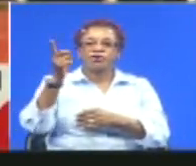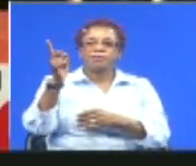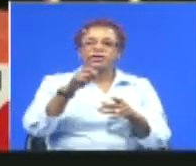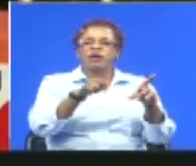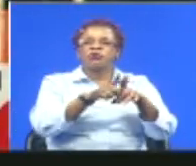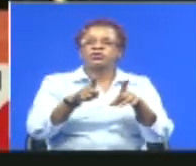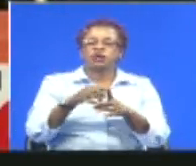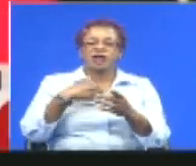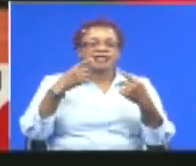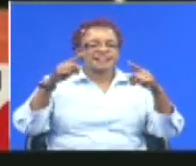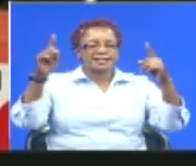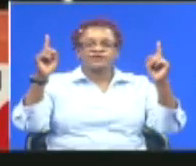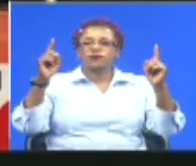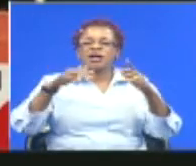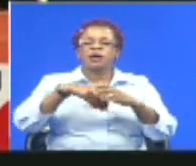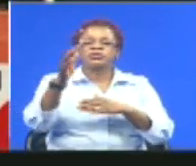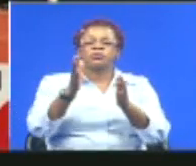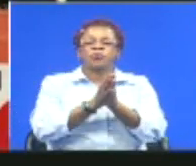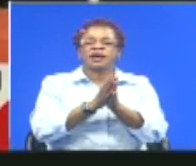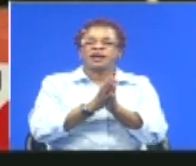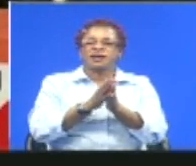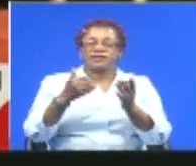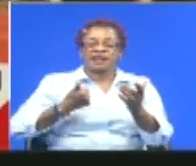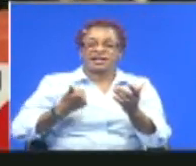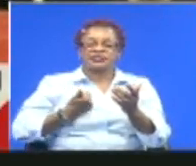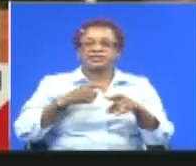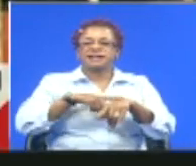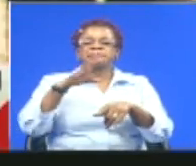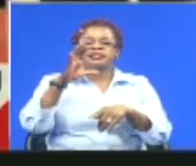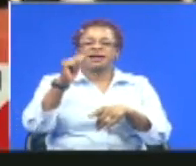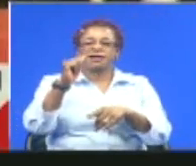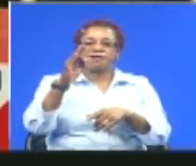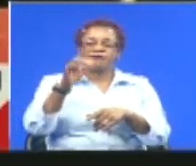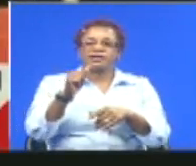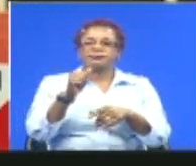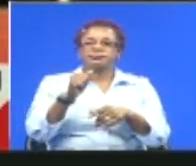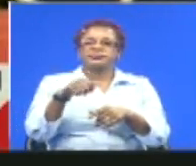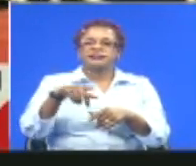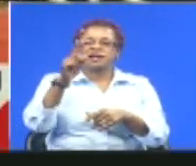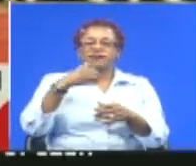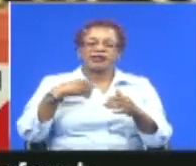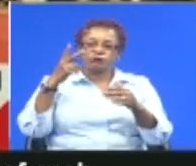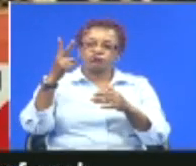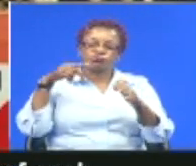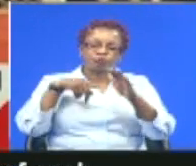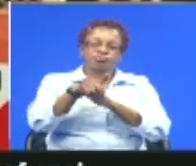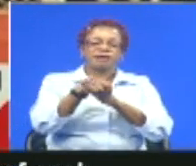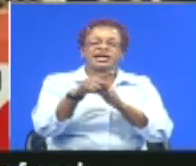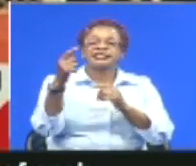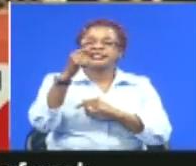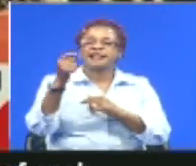a successful outing with the Starlets during the Sekafa tournament, where she conceded 2 goals against Tanzania in the